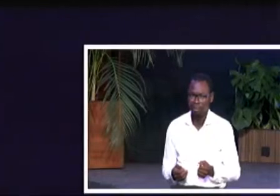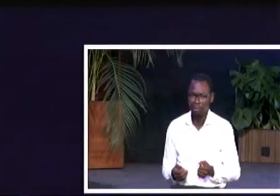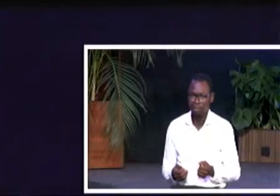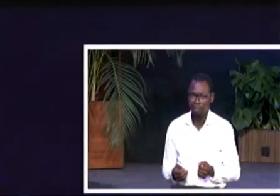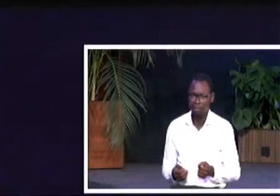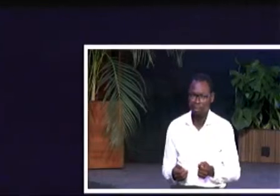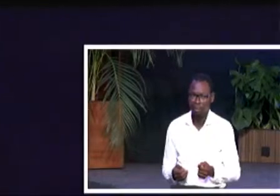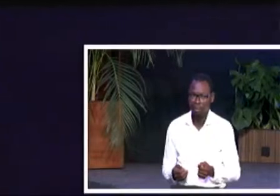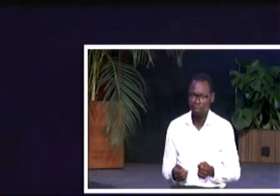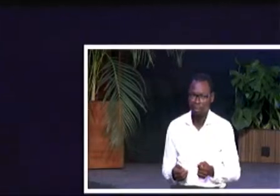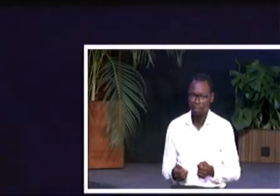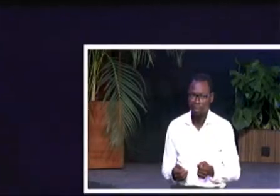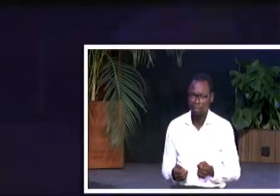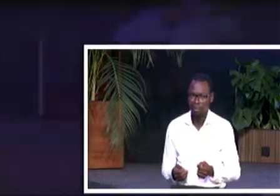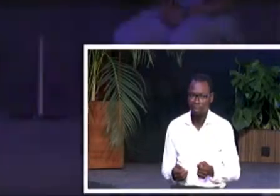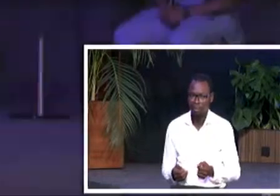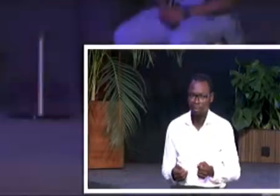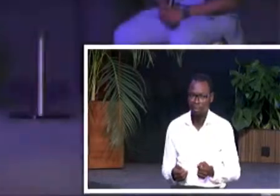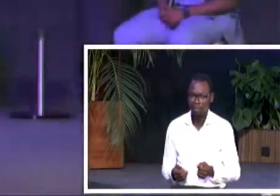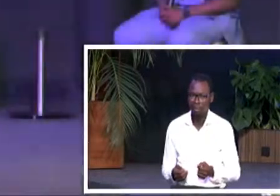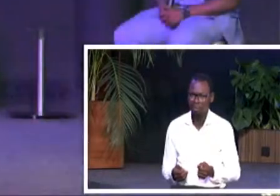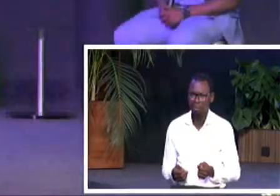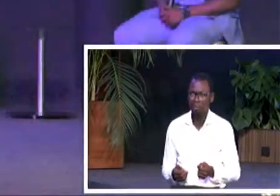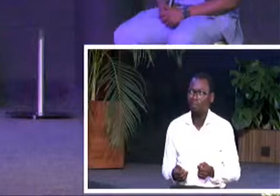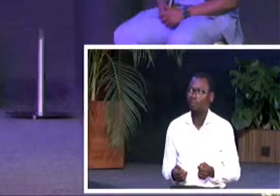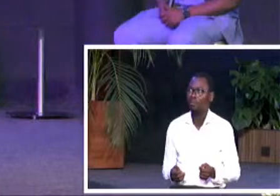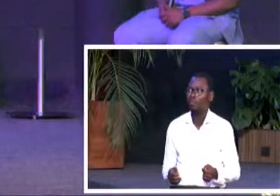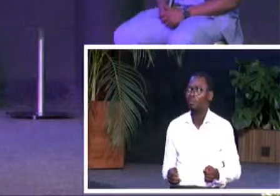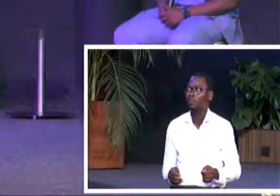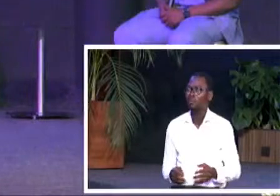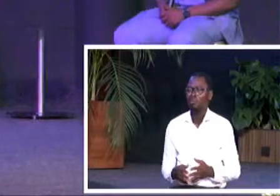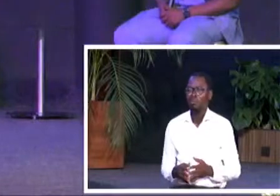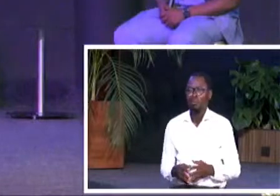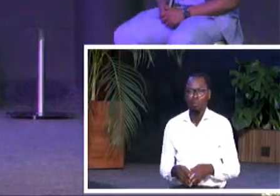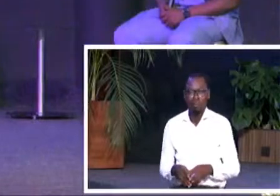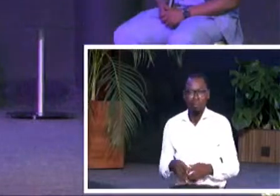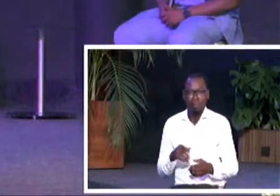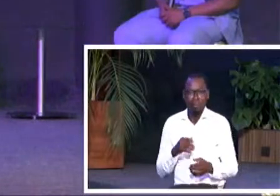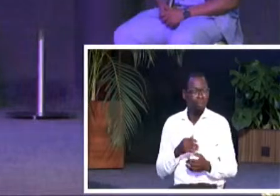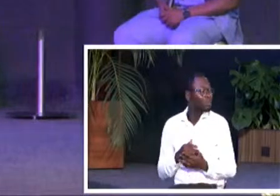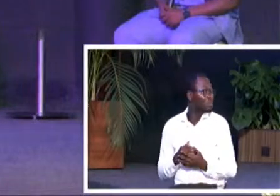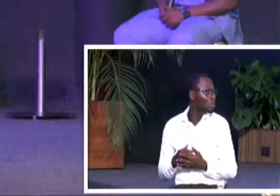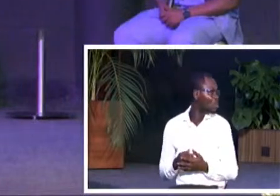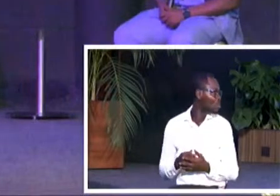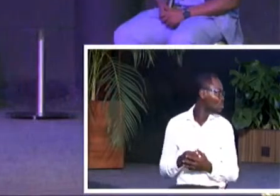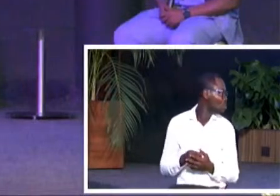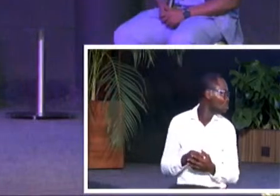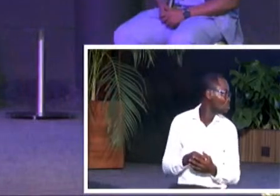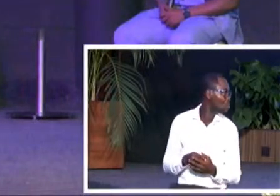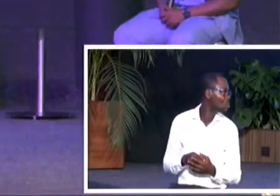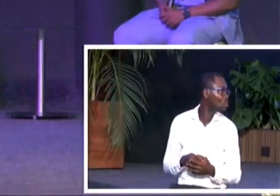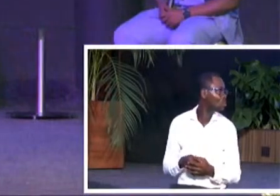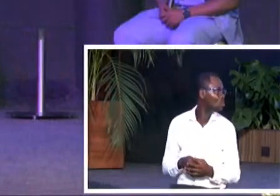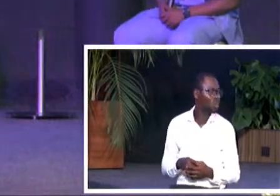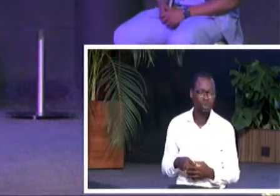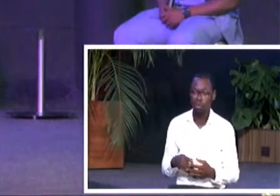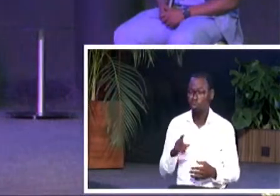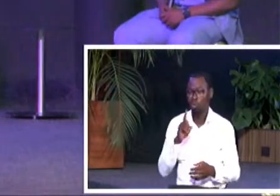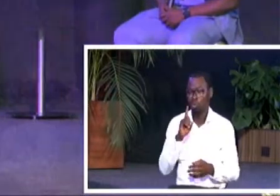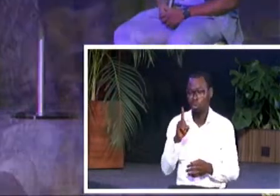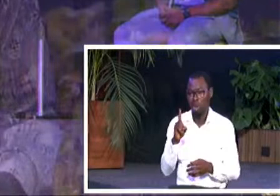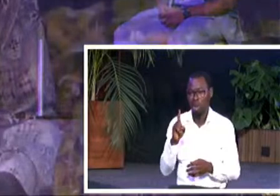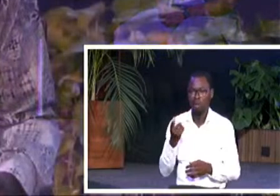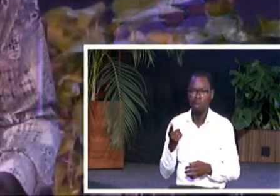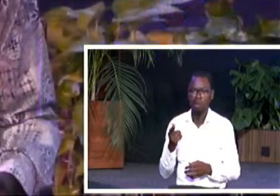lettuce. Where's Richard? One, carrots. Two, tomatoes.